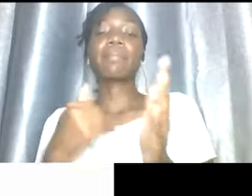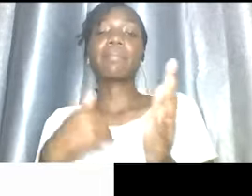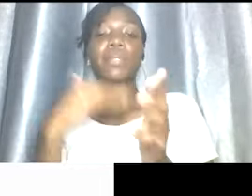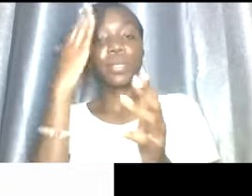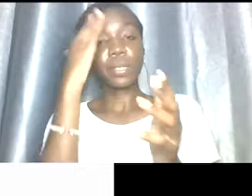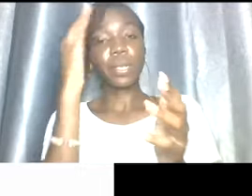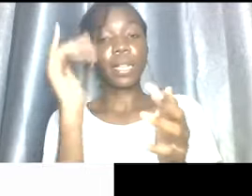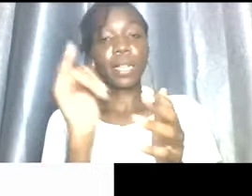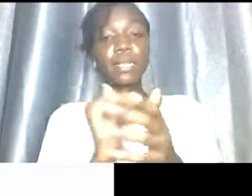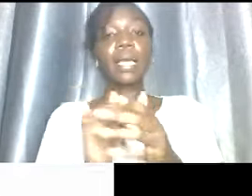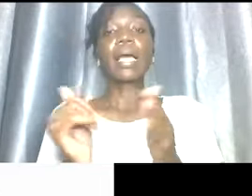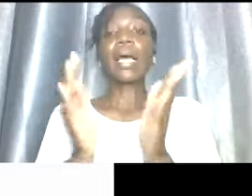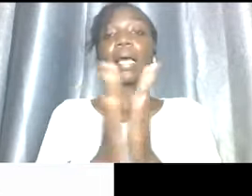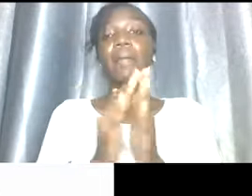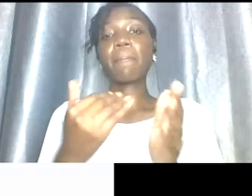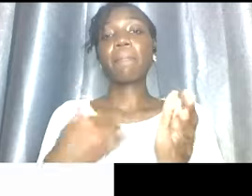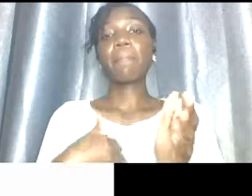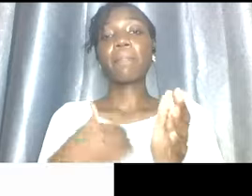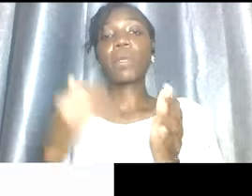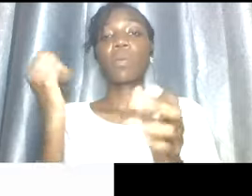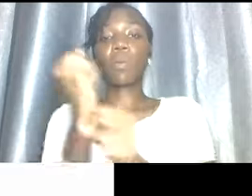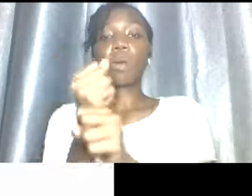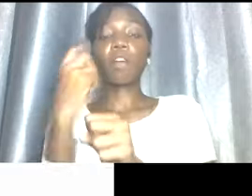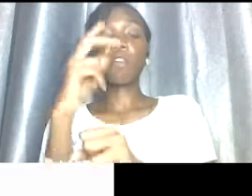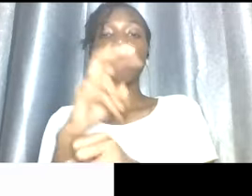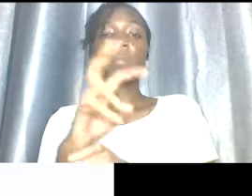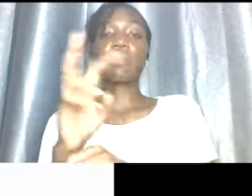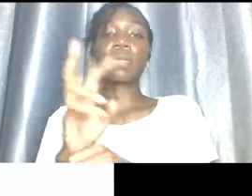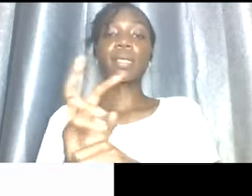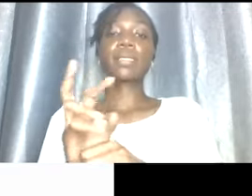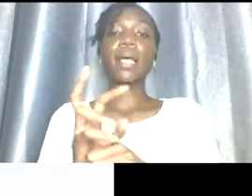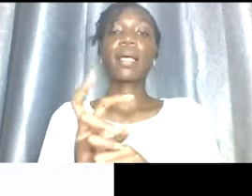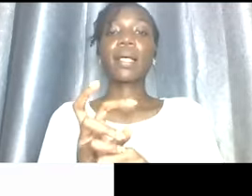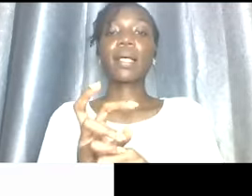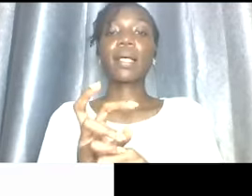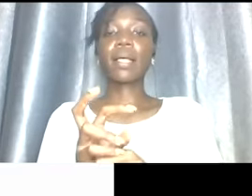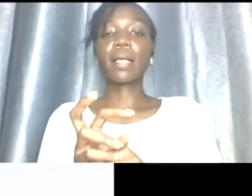Like I said, I worked for Domino's Pizza, so I knew